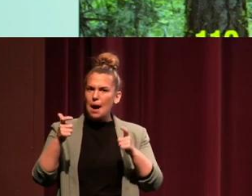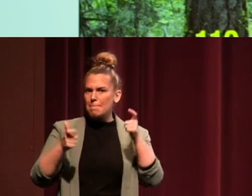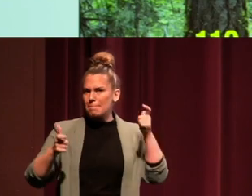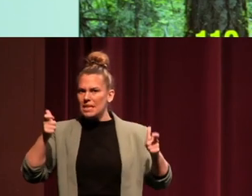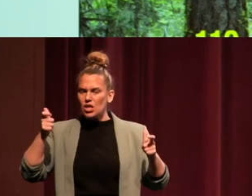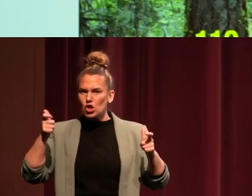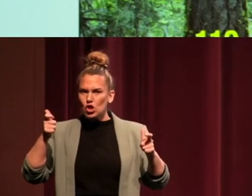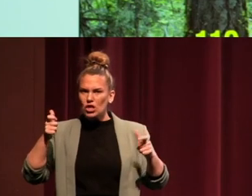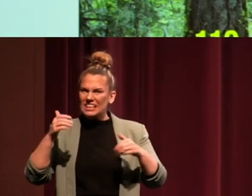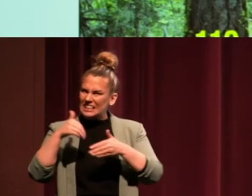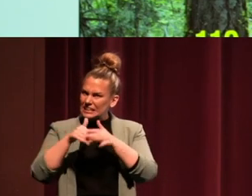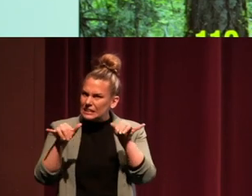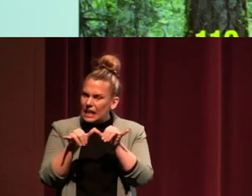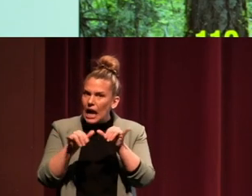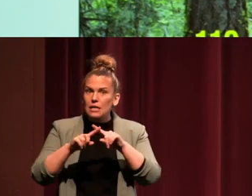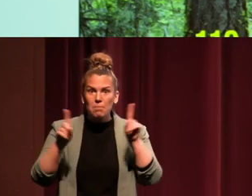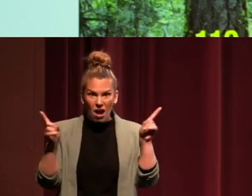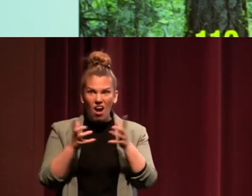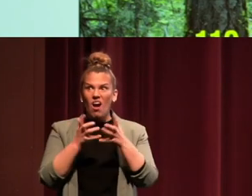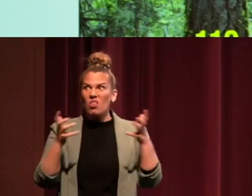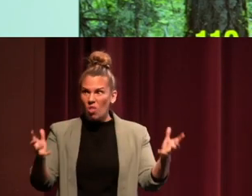older. They're